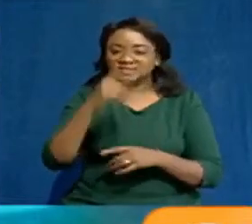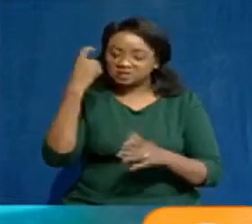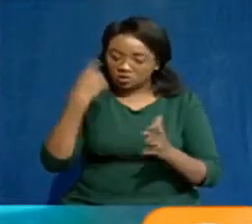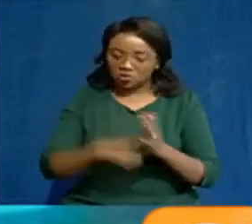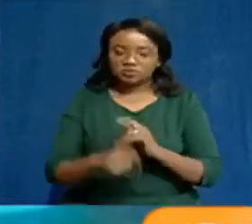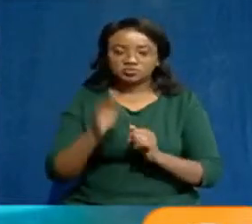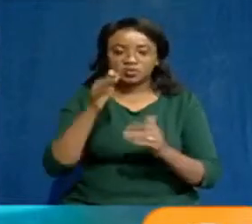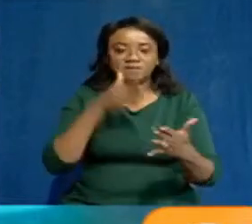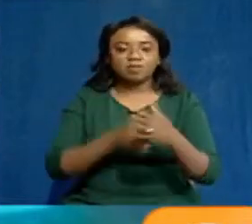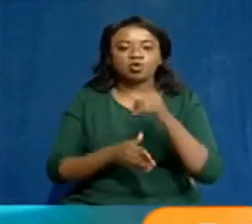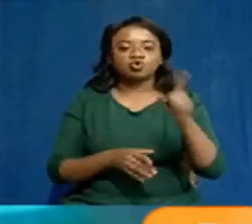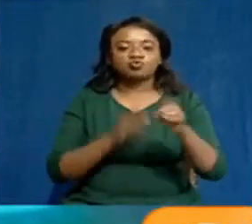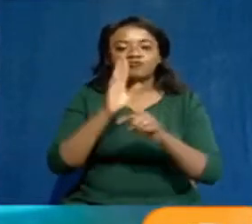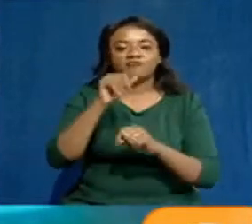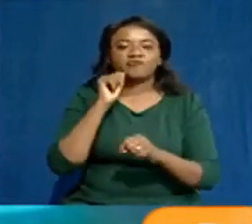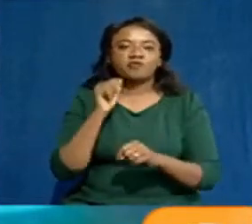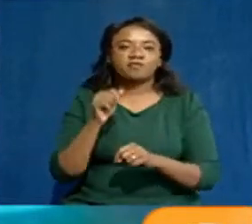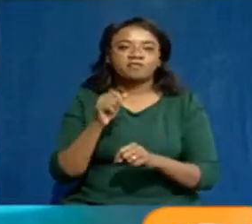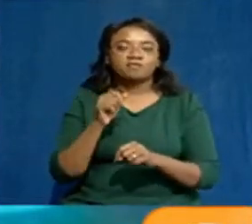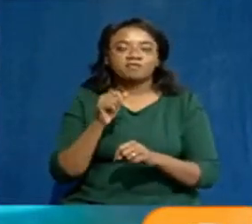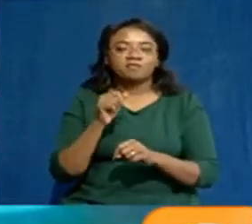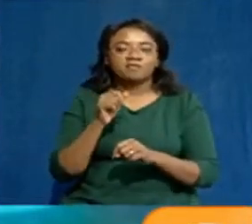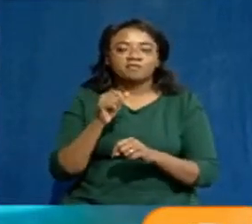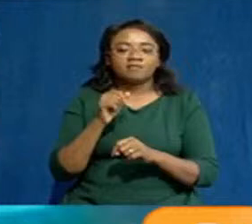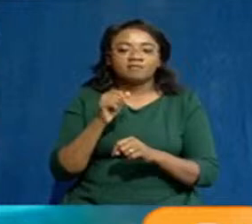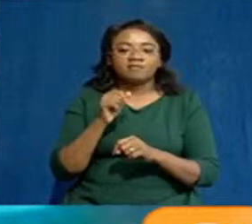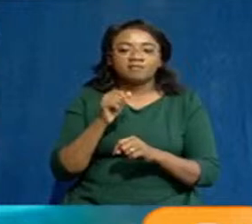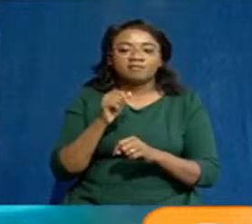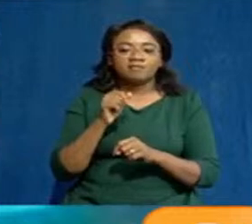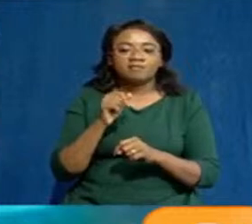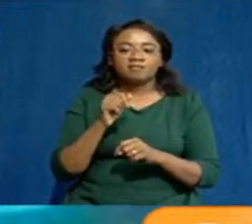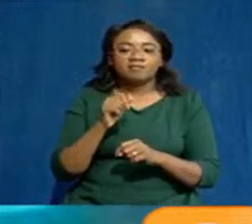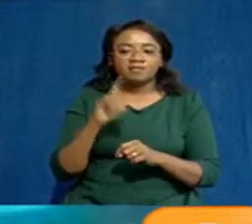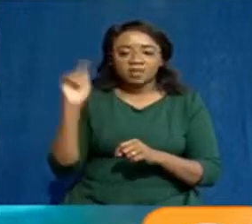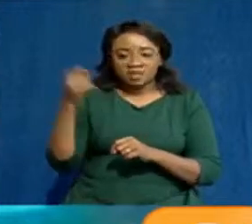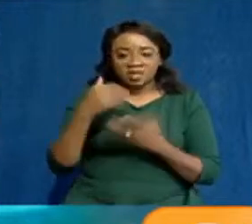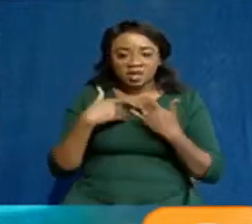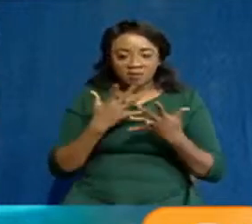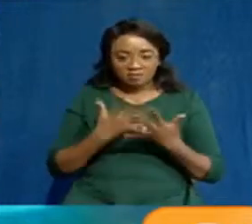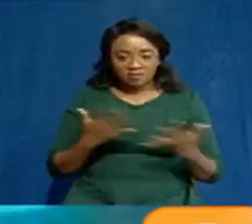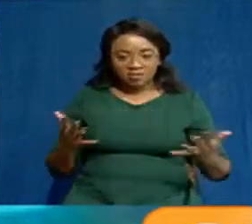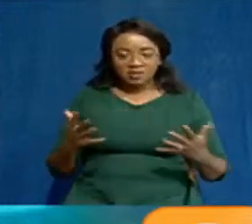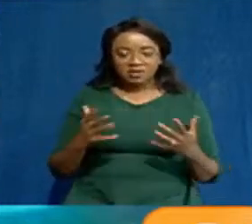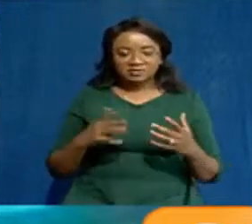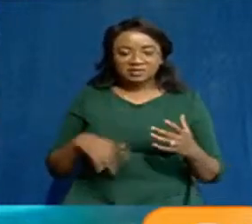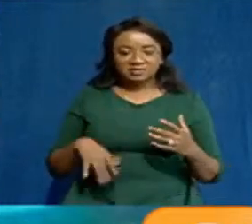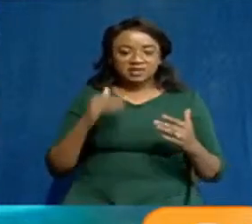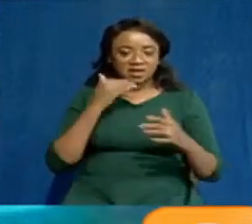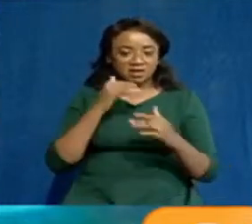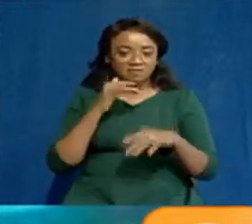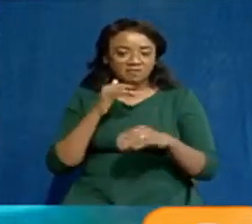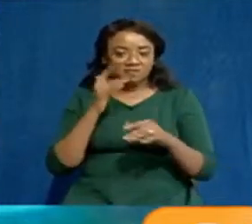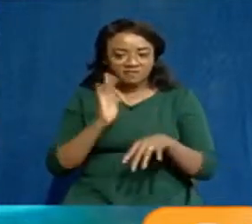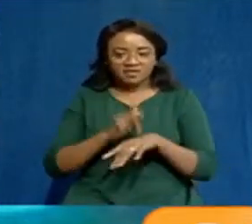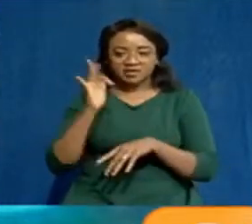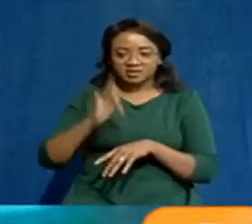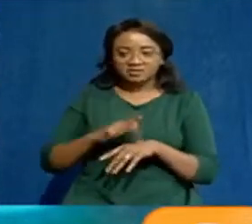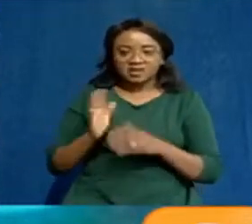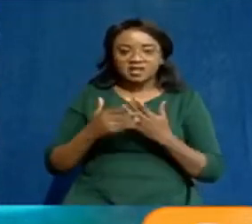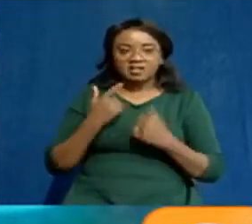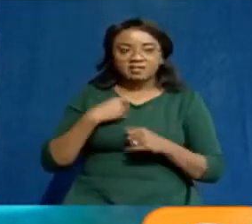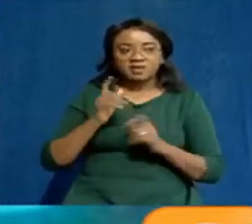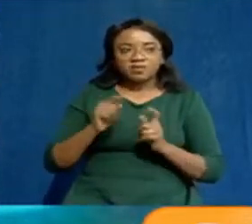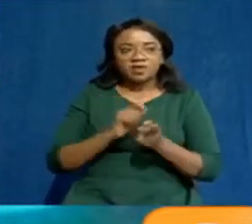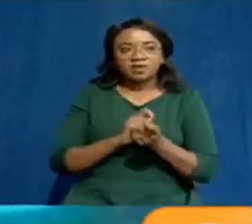deter Kenya having products that are problematic, so that we transition slowly